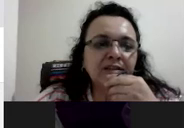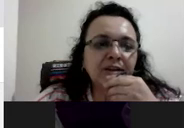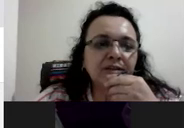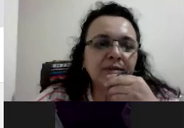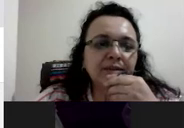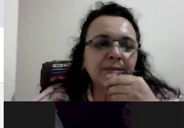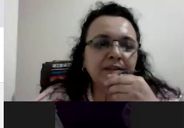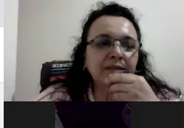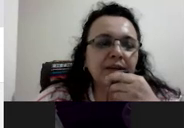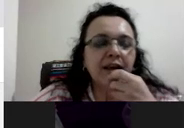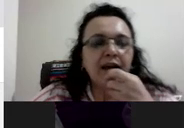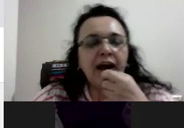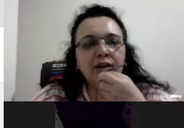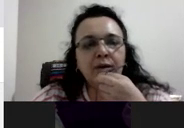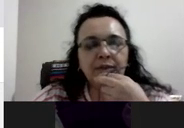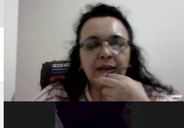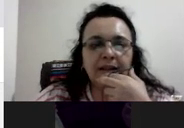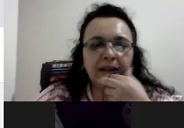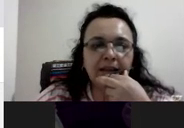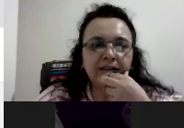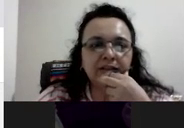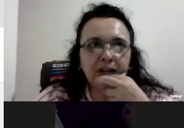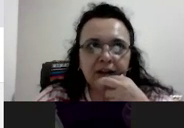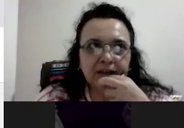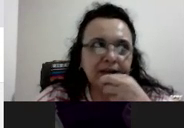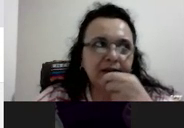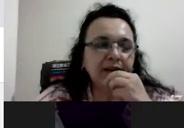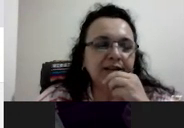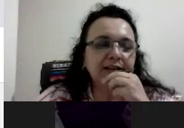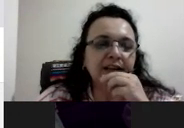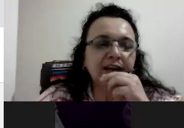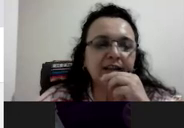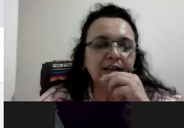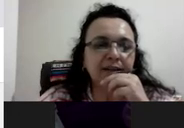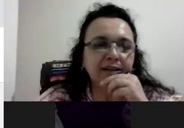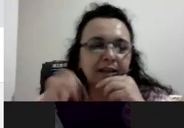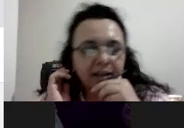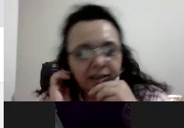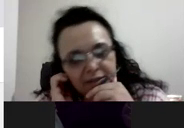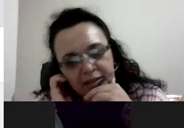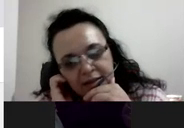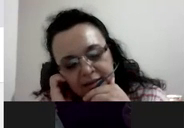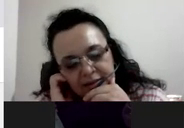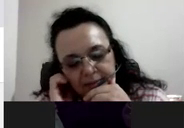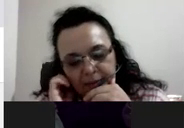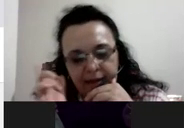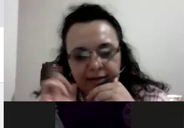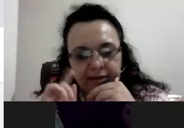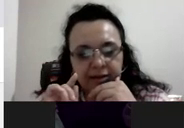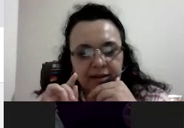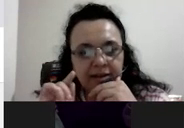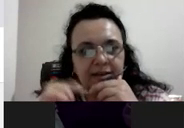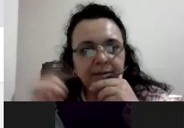it's not too expensive. I know that it's a negative. It's a negative sentence,